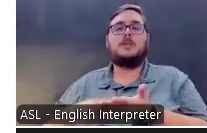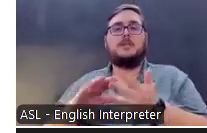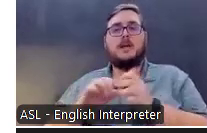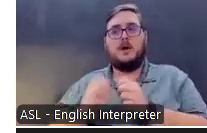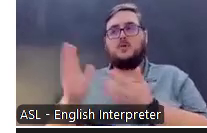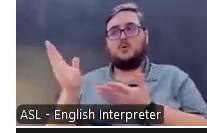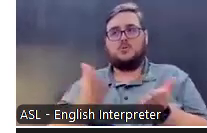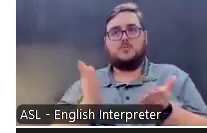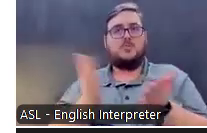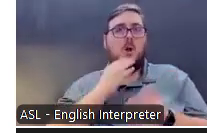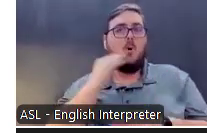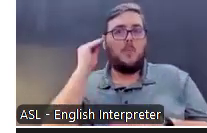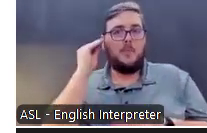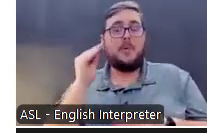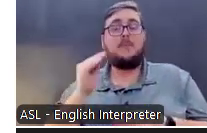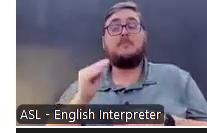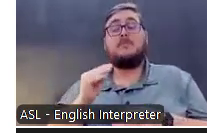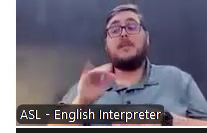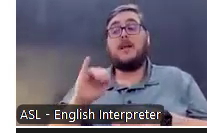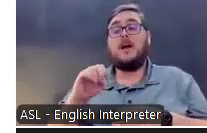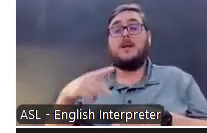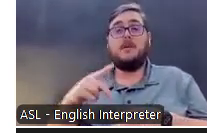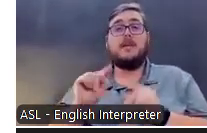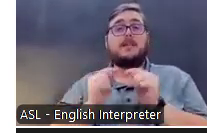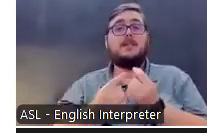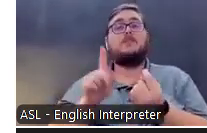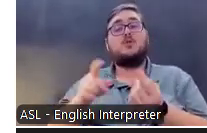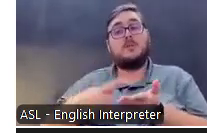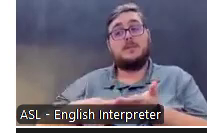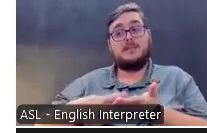discussed by the student's IEP team and addressed if it is needed.